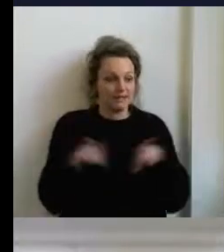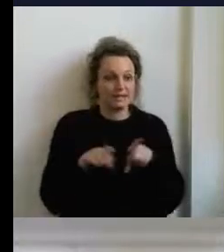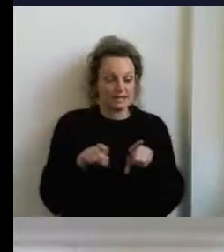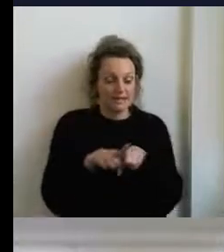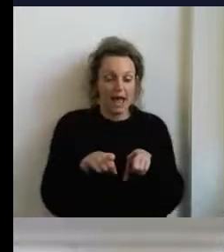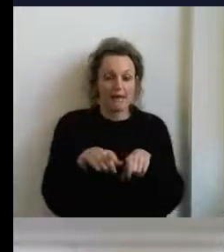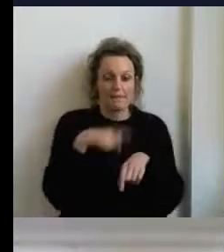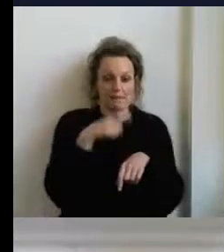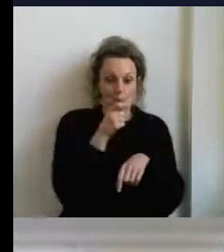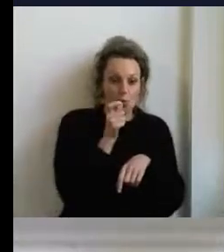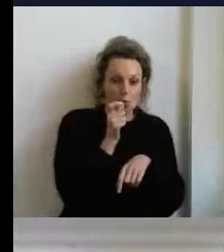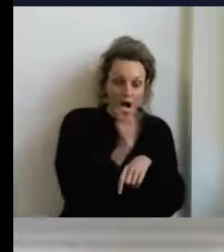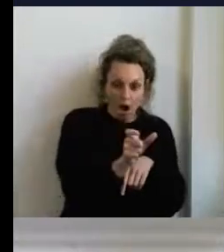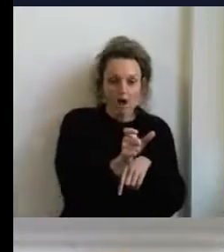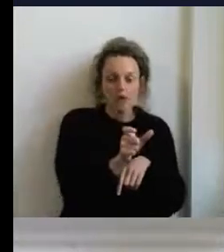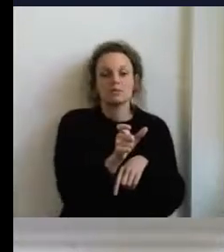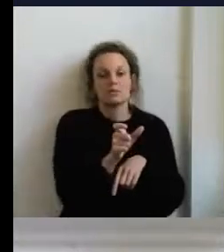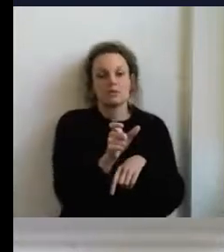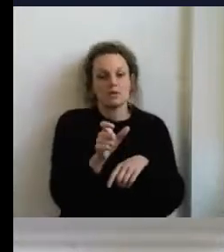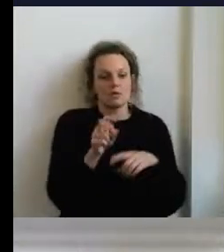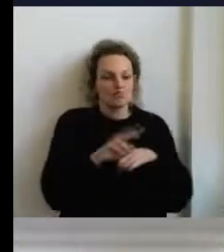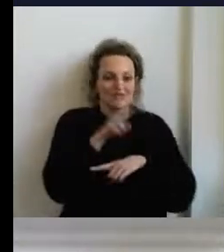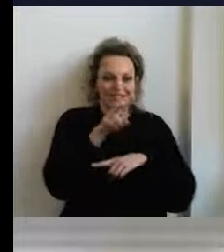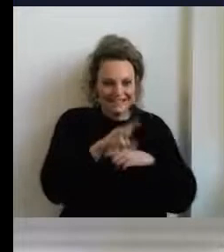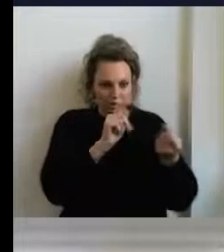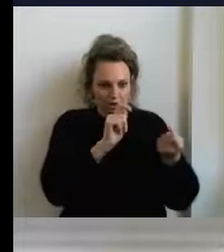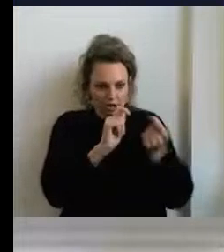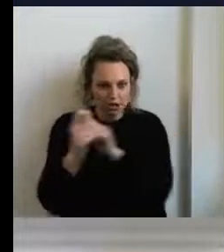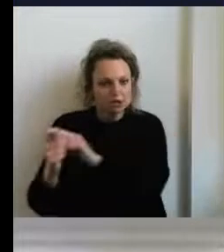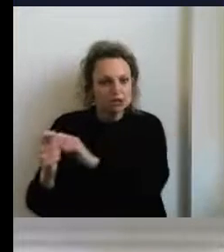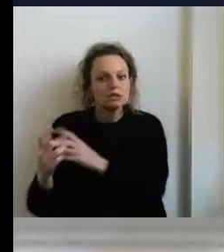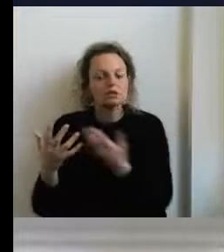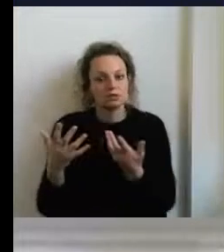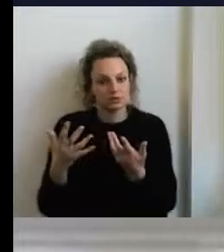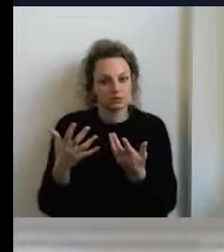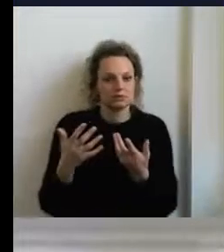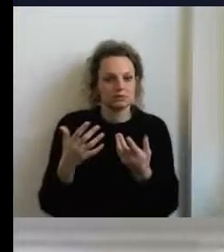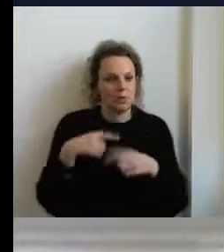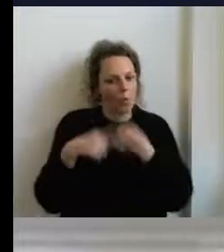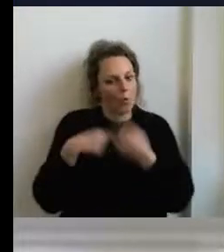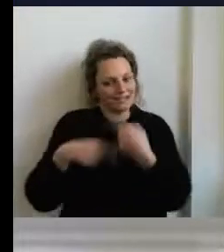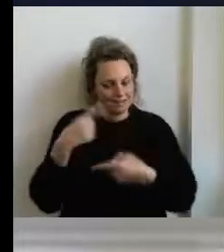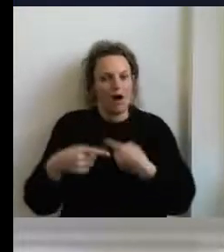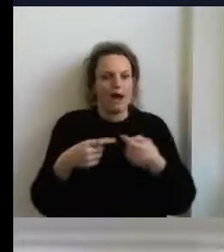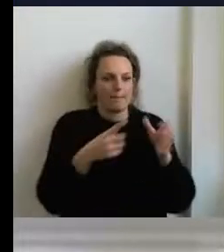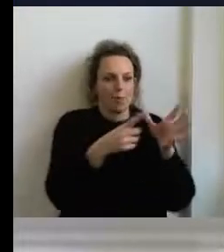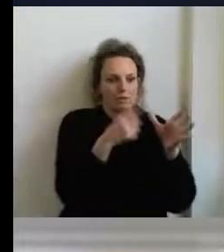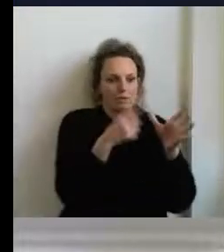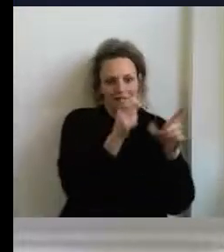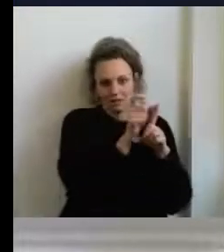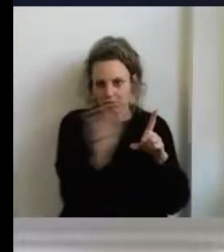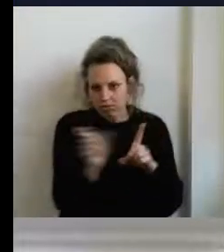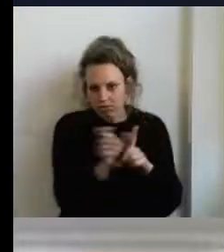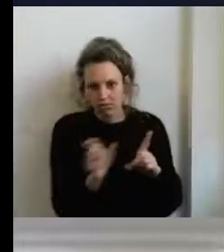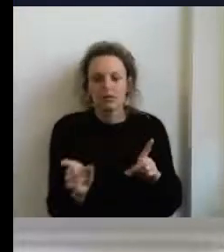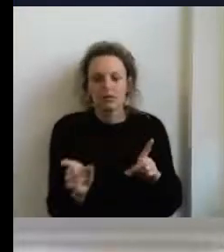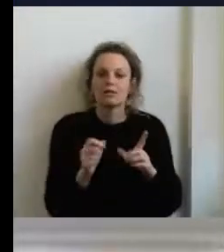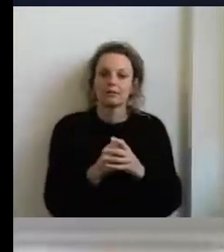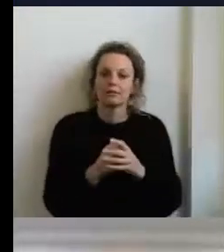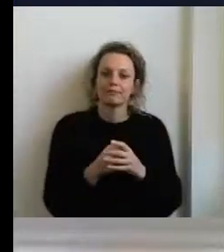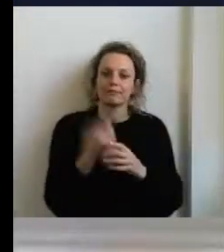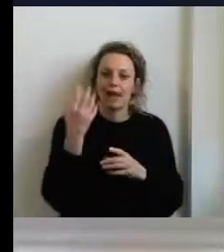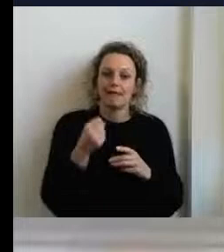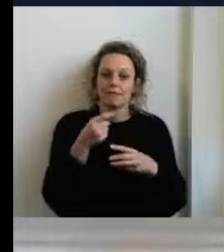from touch keyboards available to you all the time through the just from hardware keyboard. It gives you essentially 3